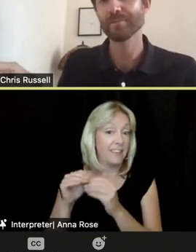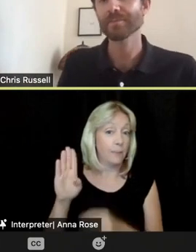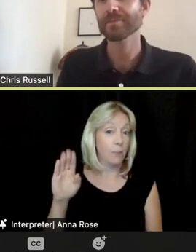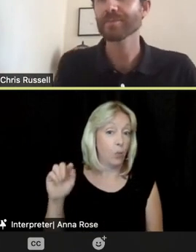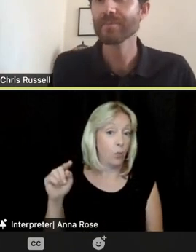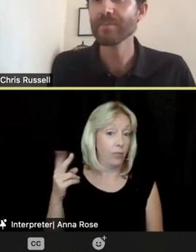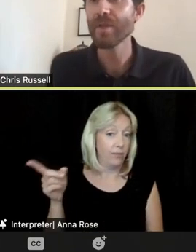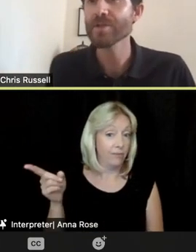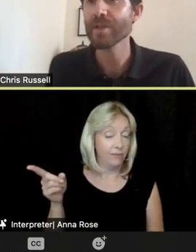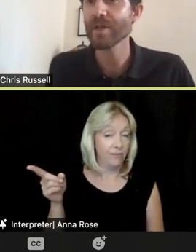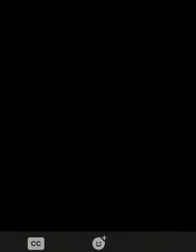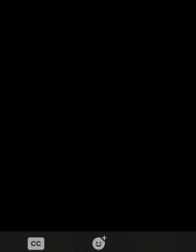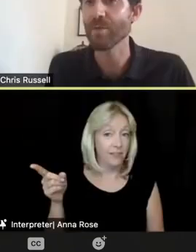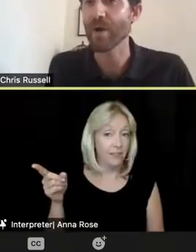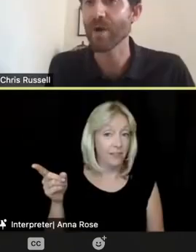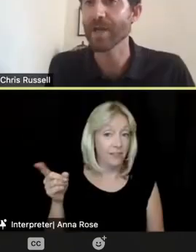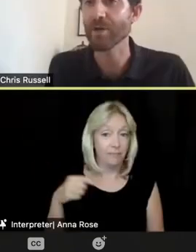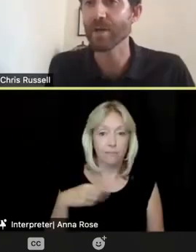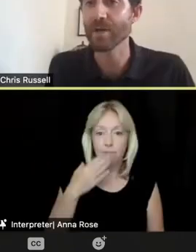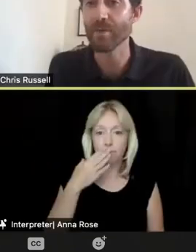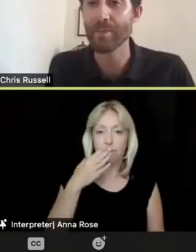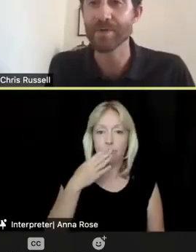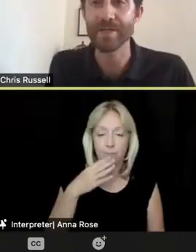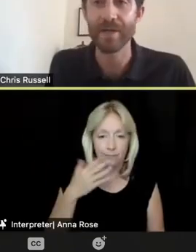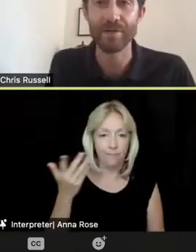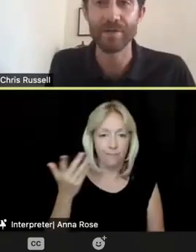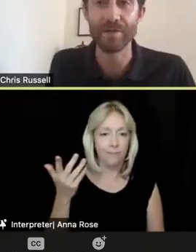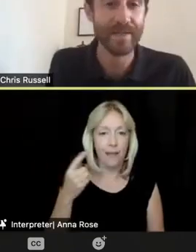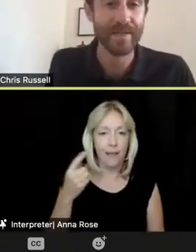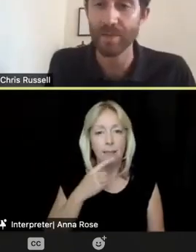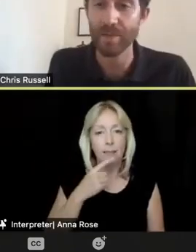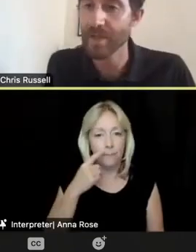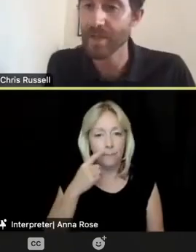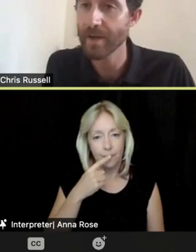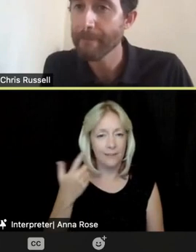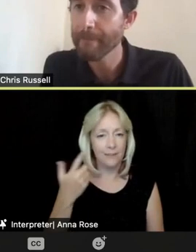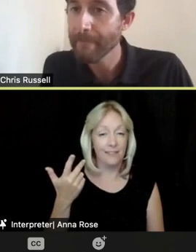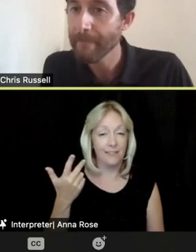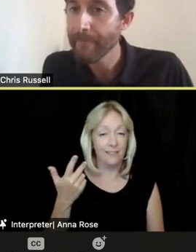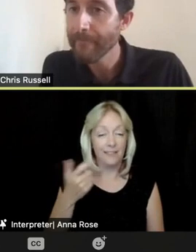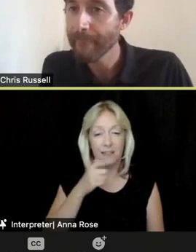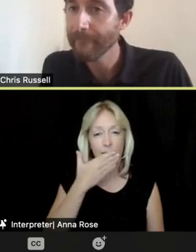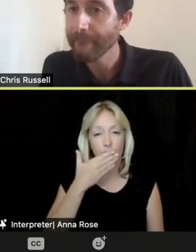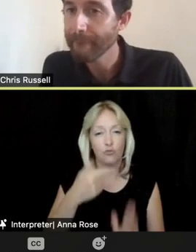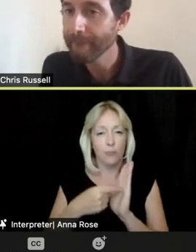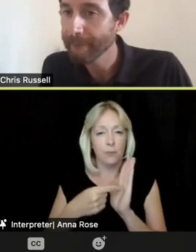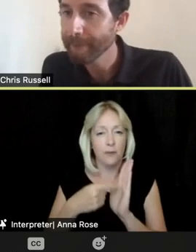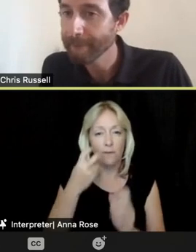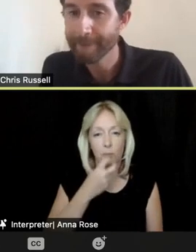is?" So I thought that was a more accurate representation of what that symbol looks like.